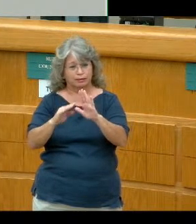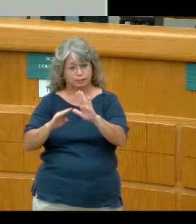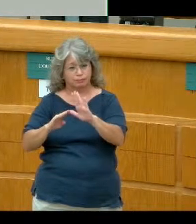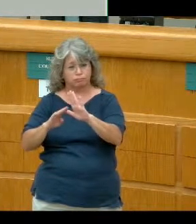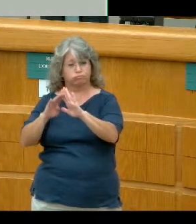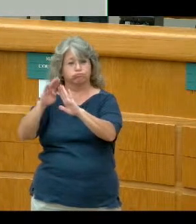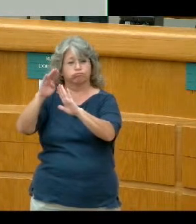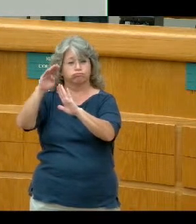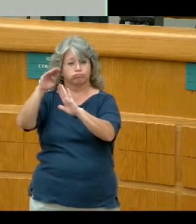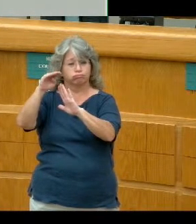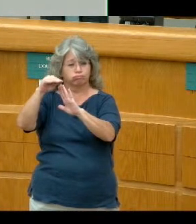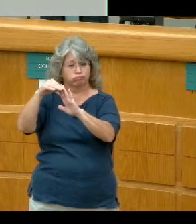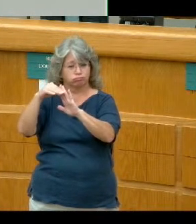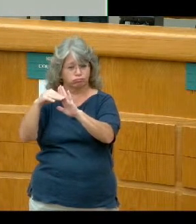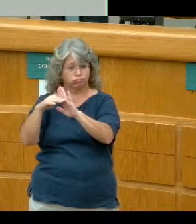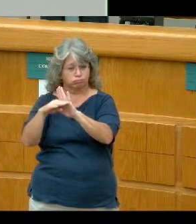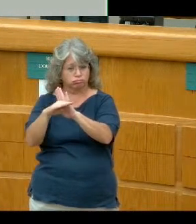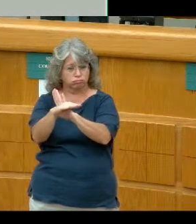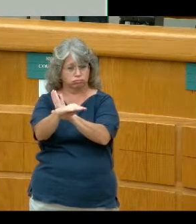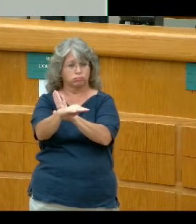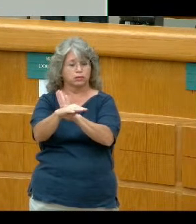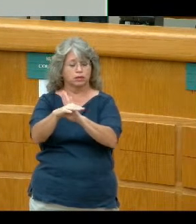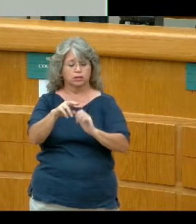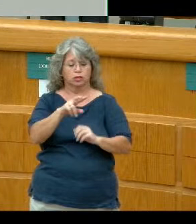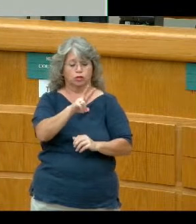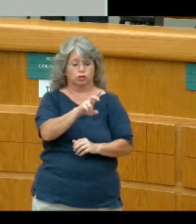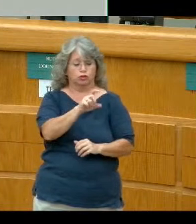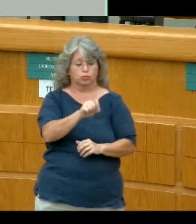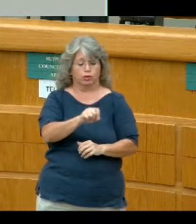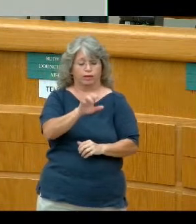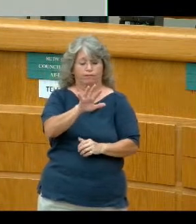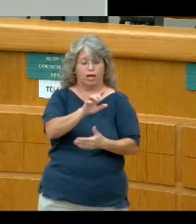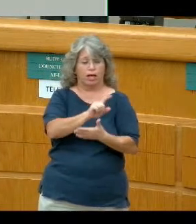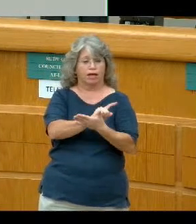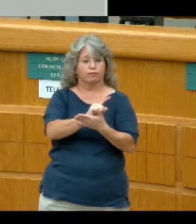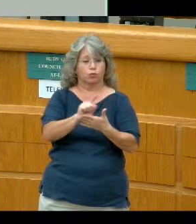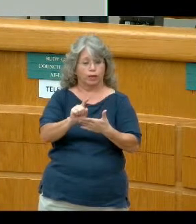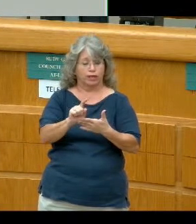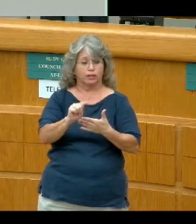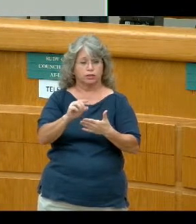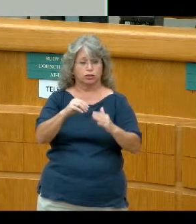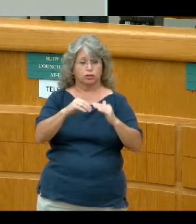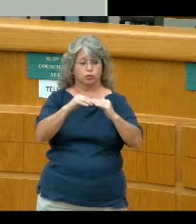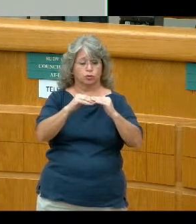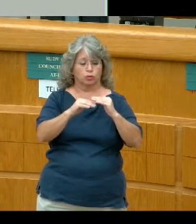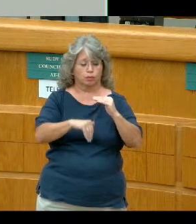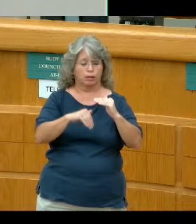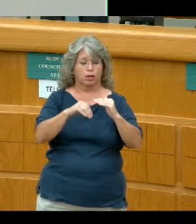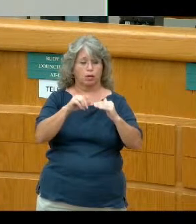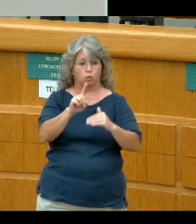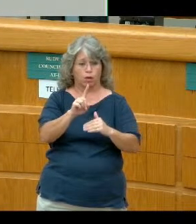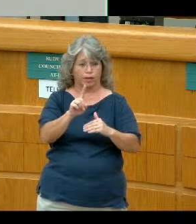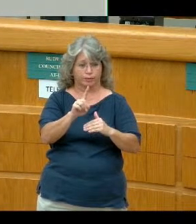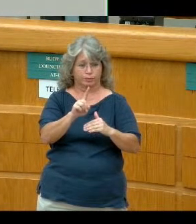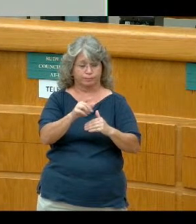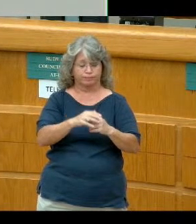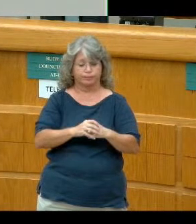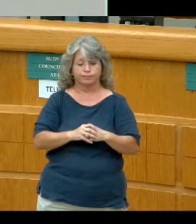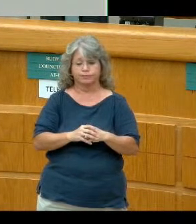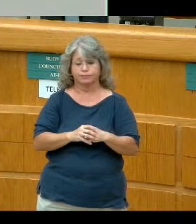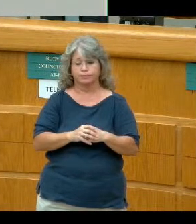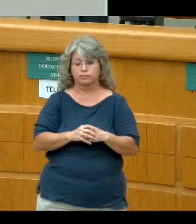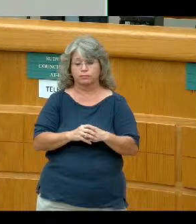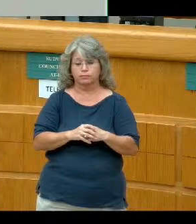and then start flattening the curve. So 2.5 weeks to reduce the transmission rate below 1 from when we started to try to do